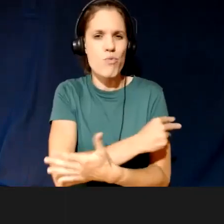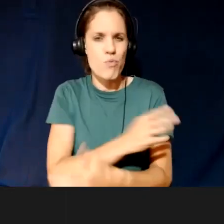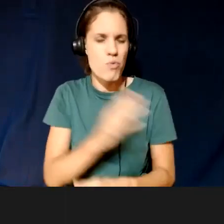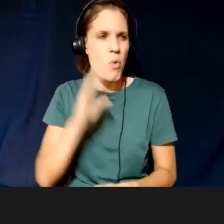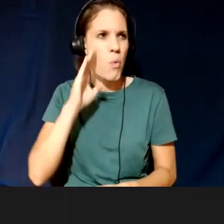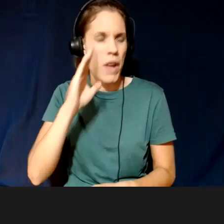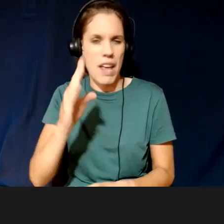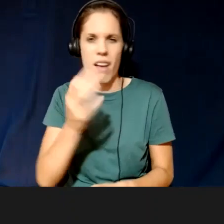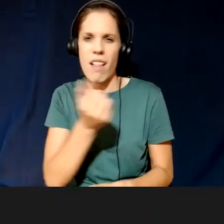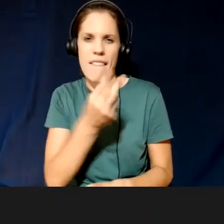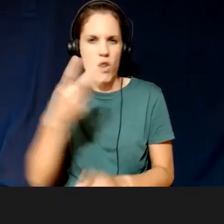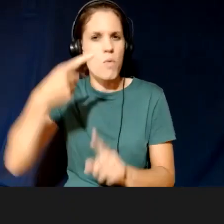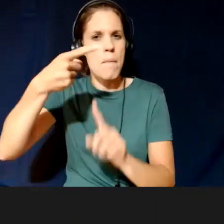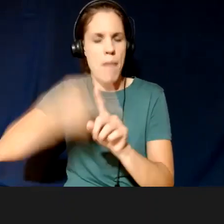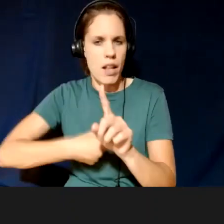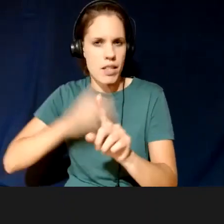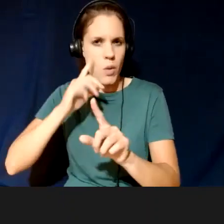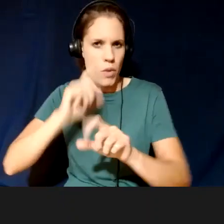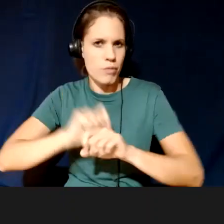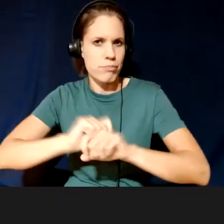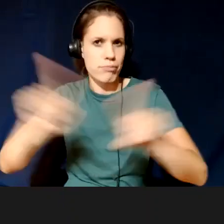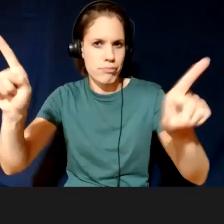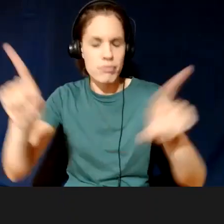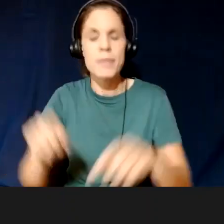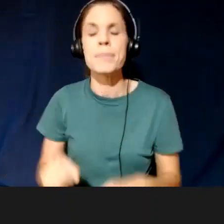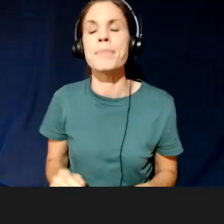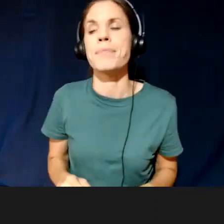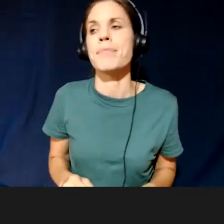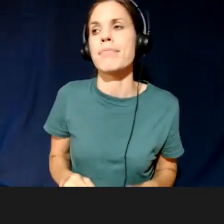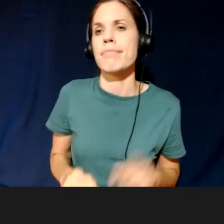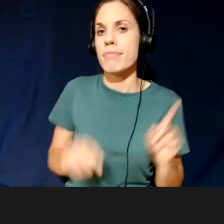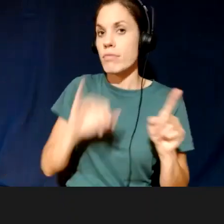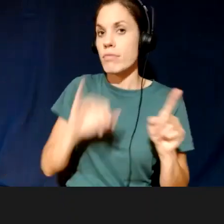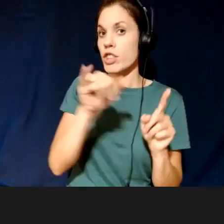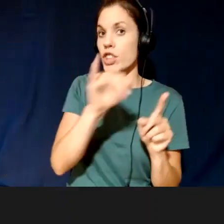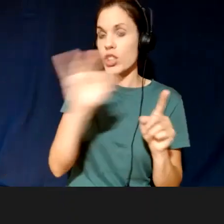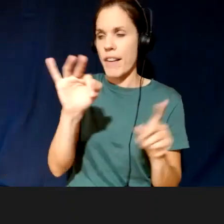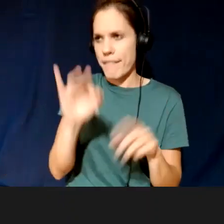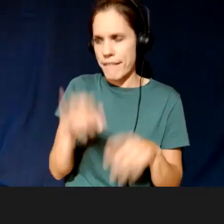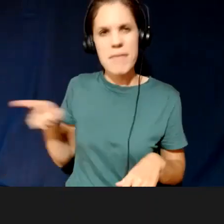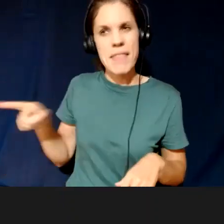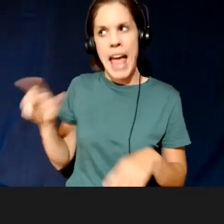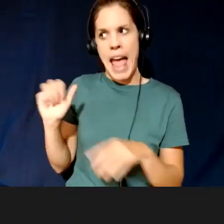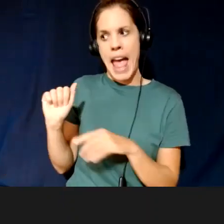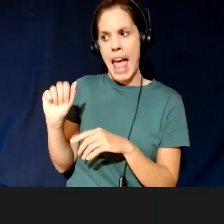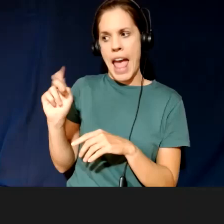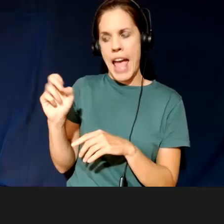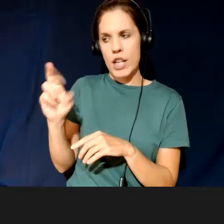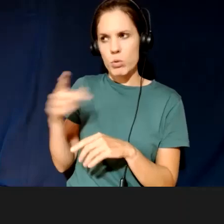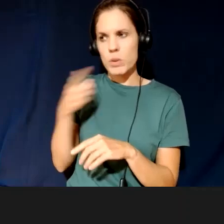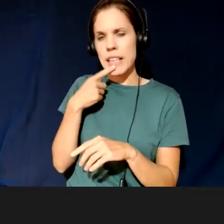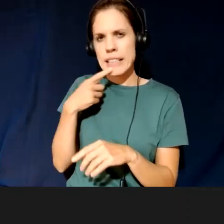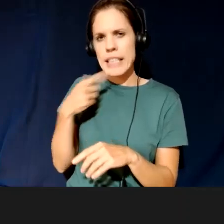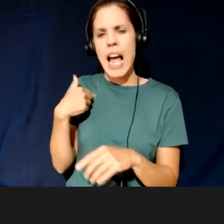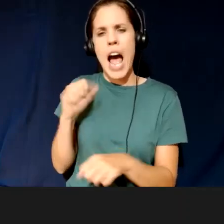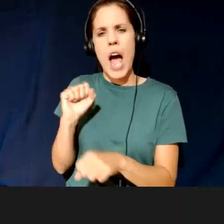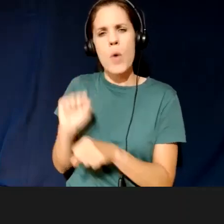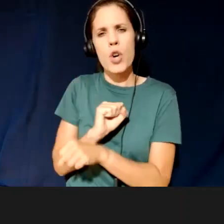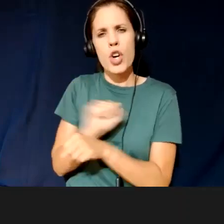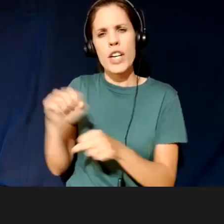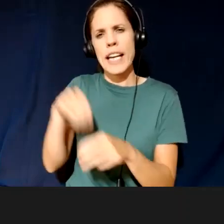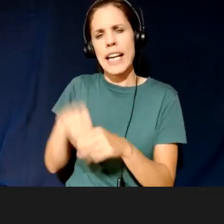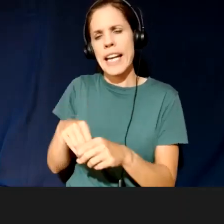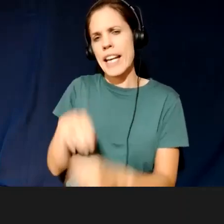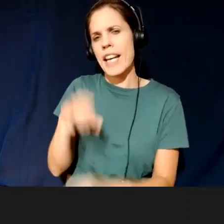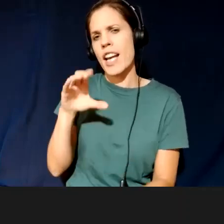months. Cool. All right. And so here's Andrew saying, I work in cumulative effects